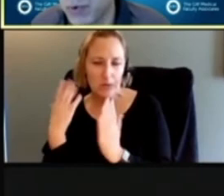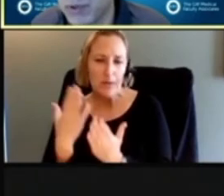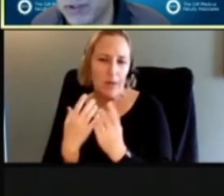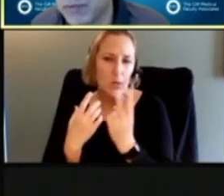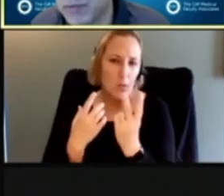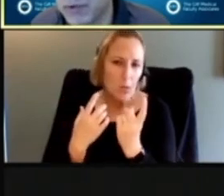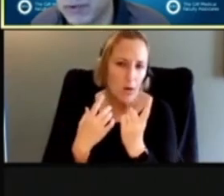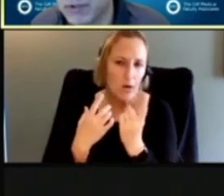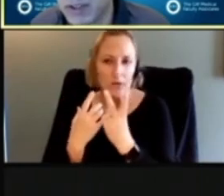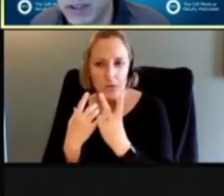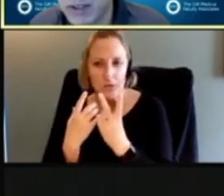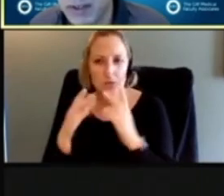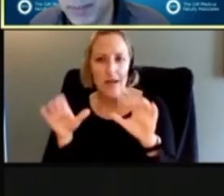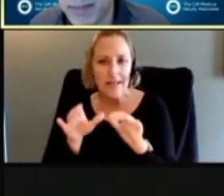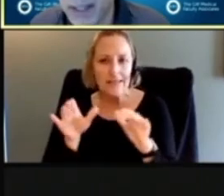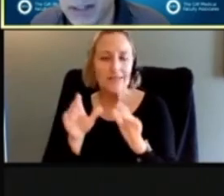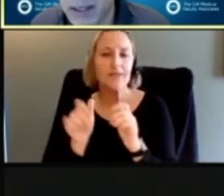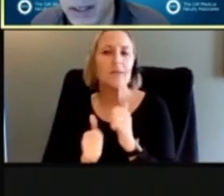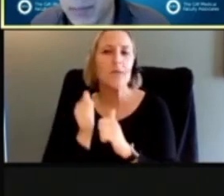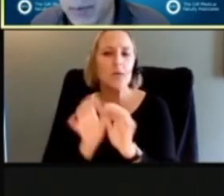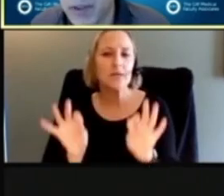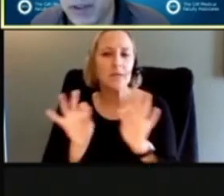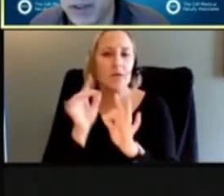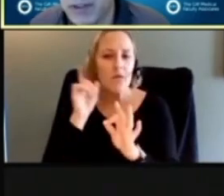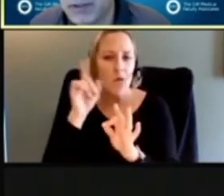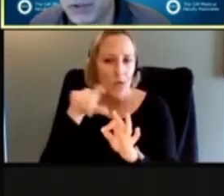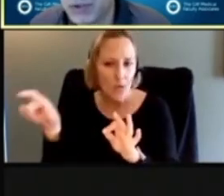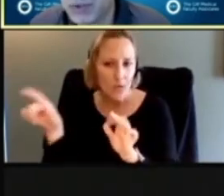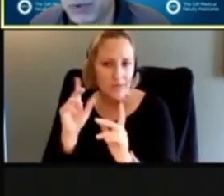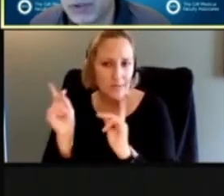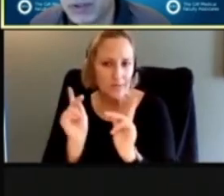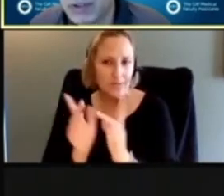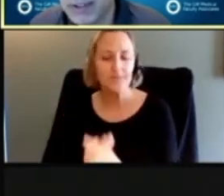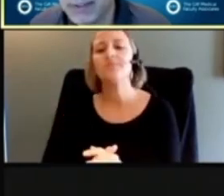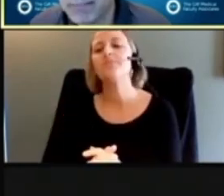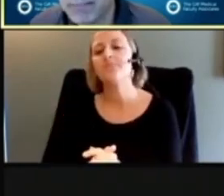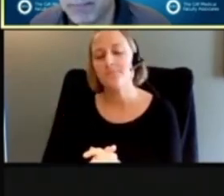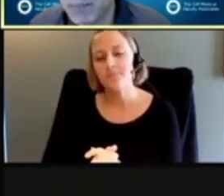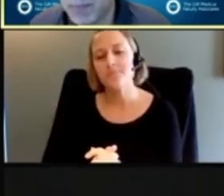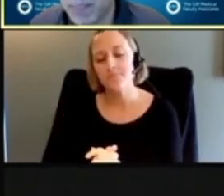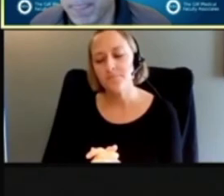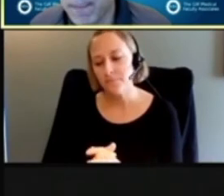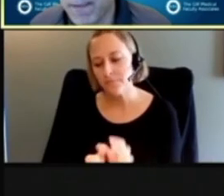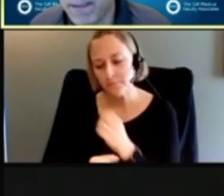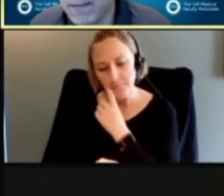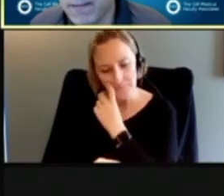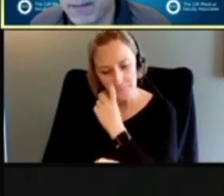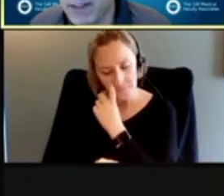most important to folks at that time. So